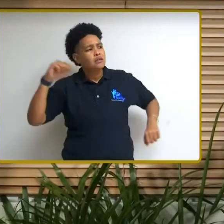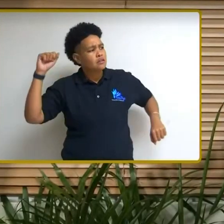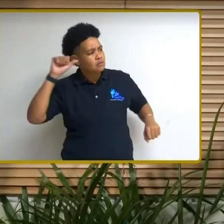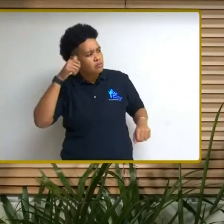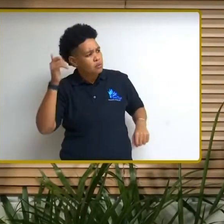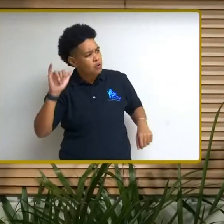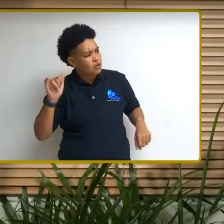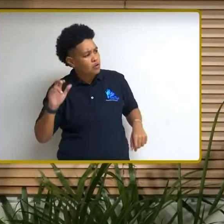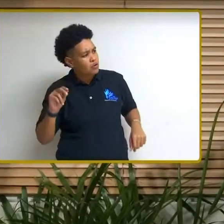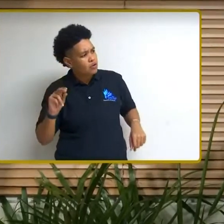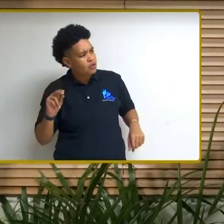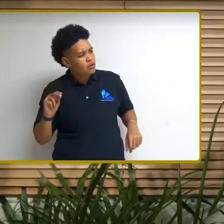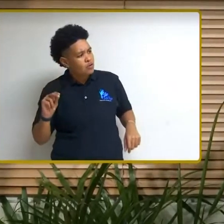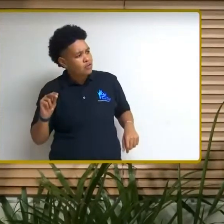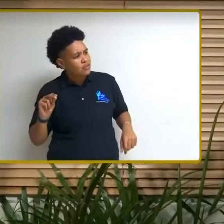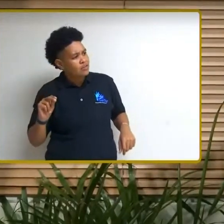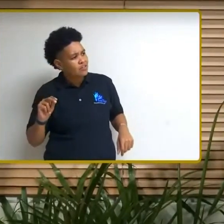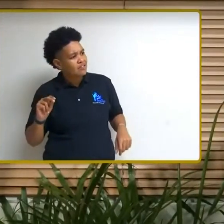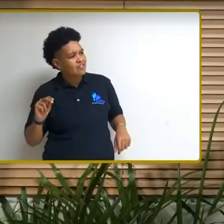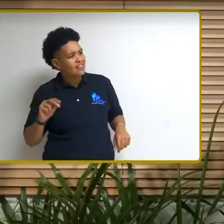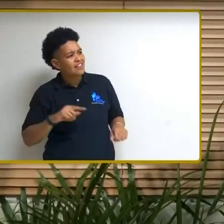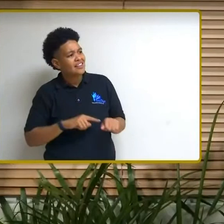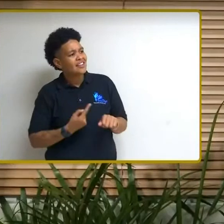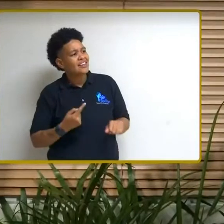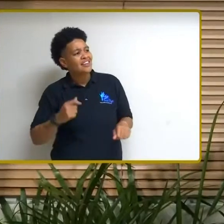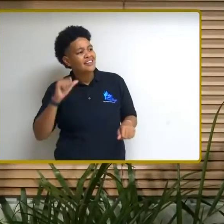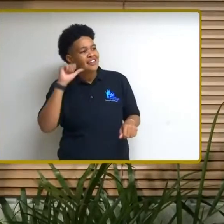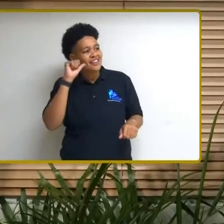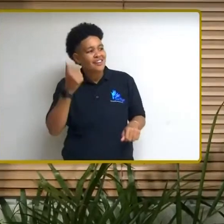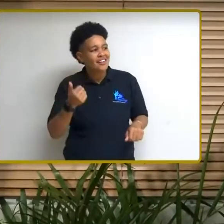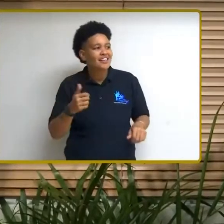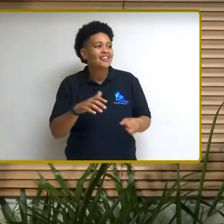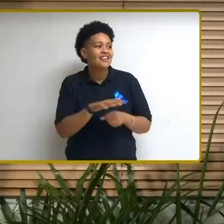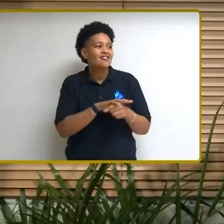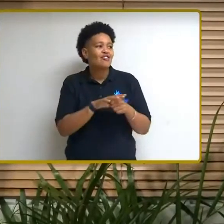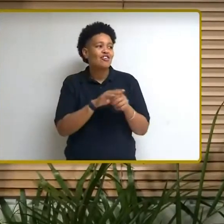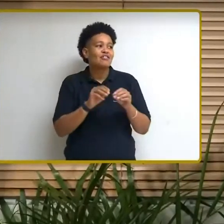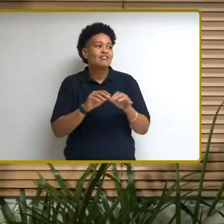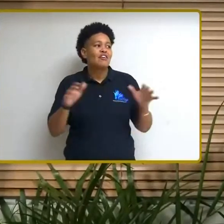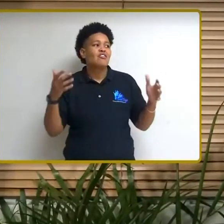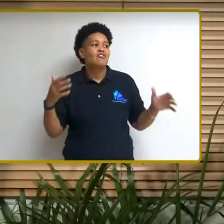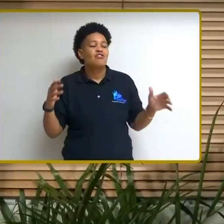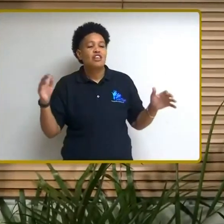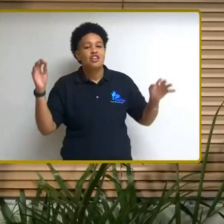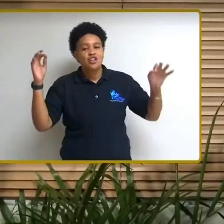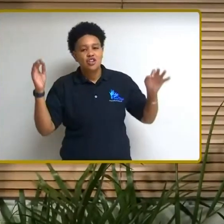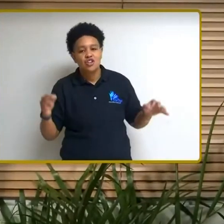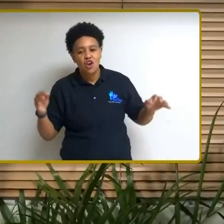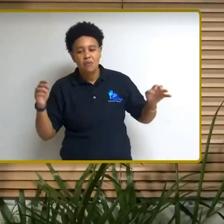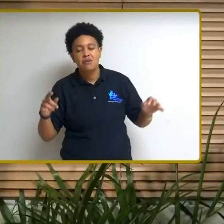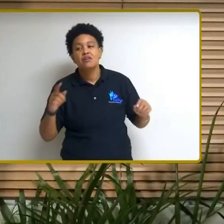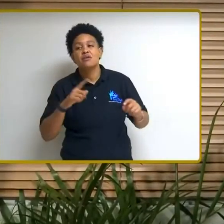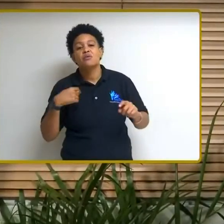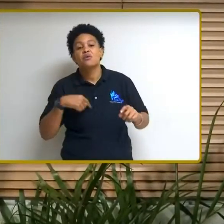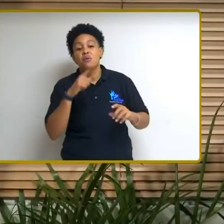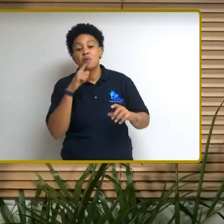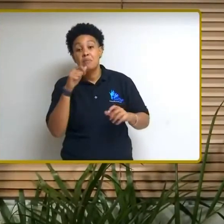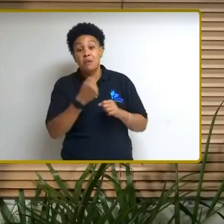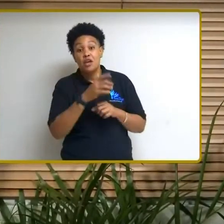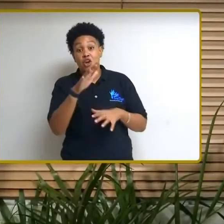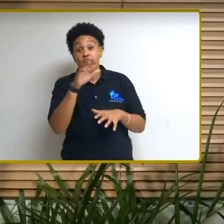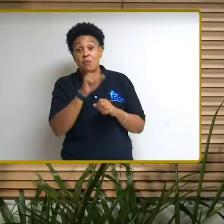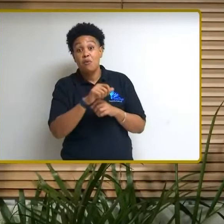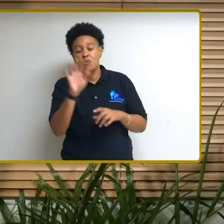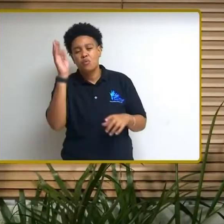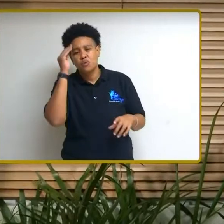right? No? Okay, well, starting tomorrow, the locations are already determined. Once you make your appointment,